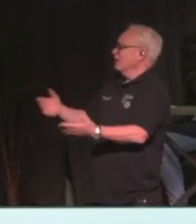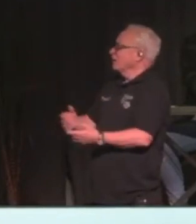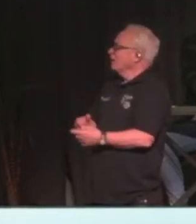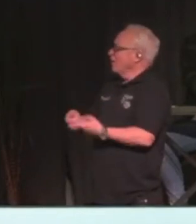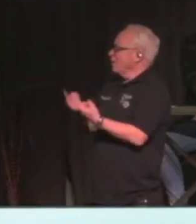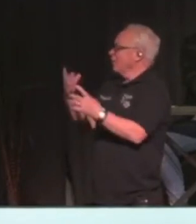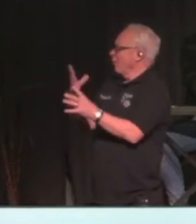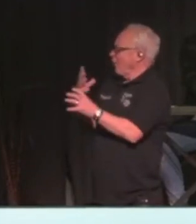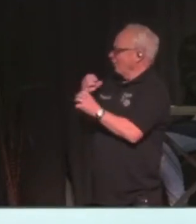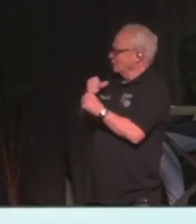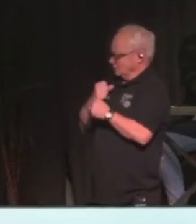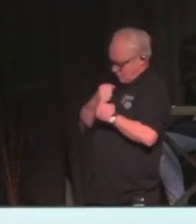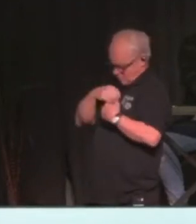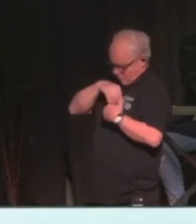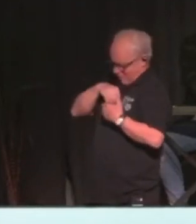that we hold closer